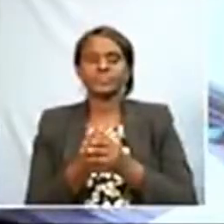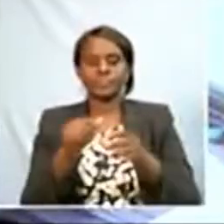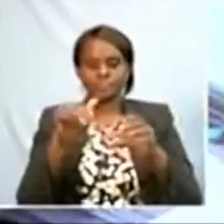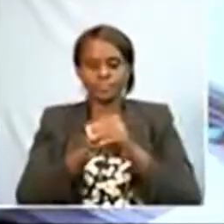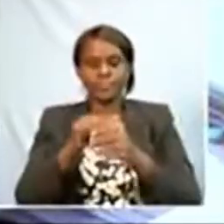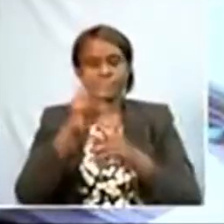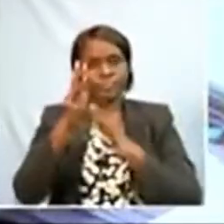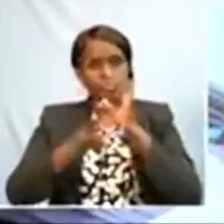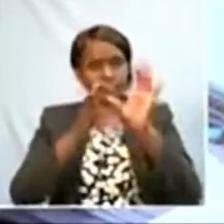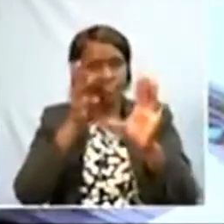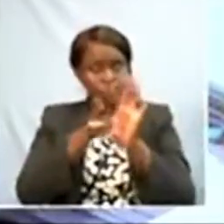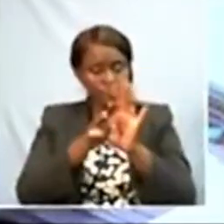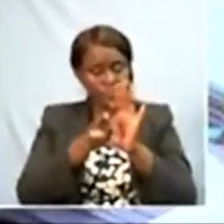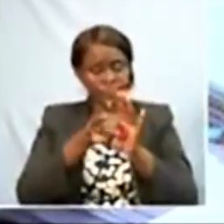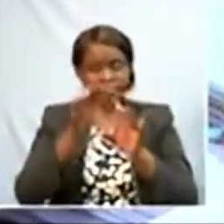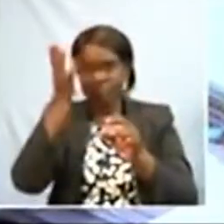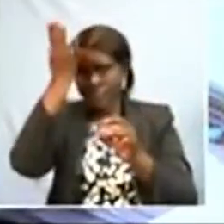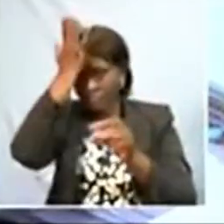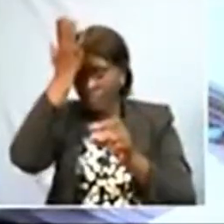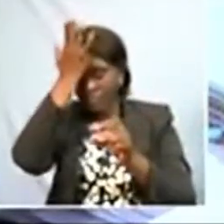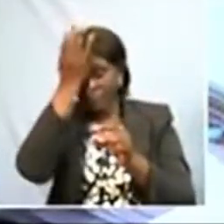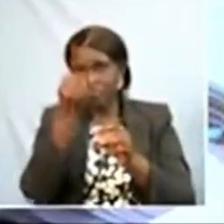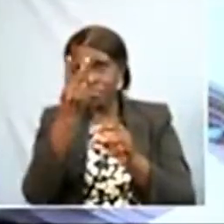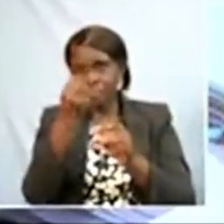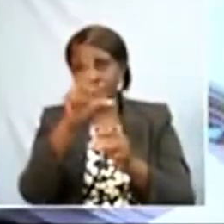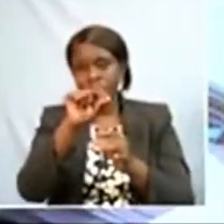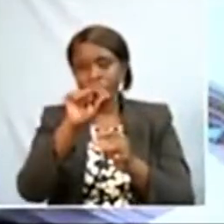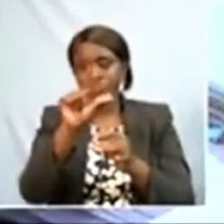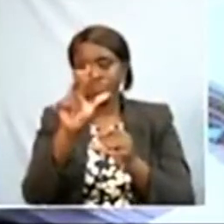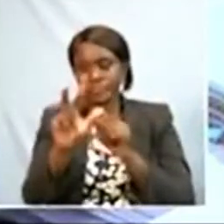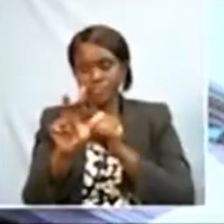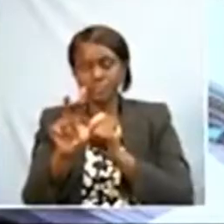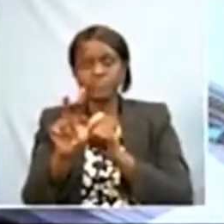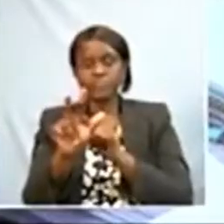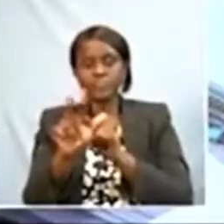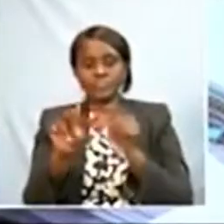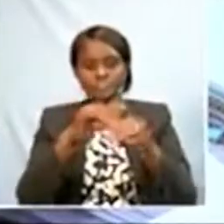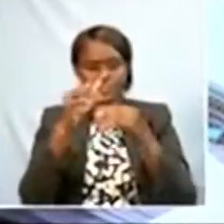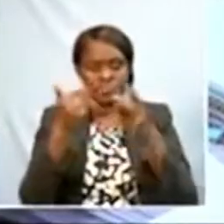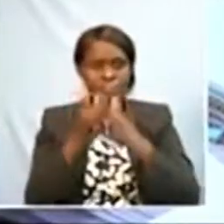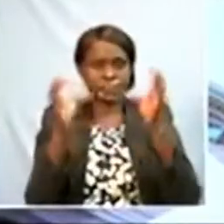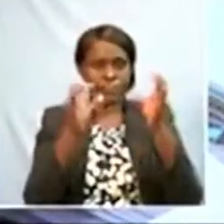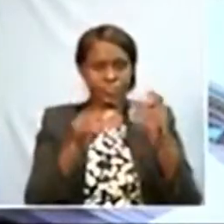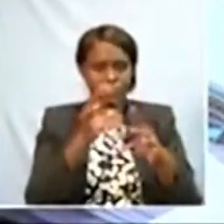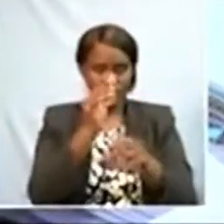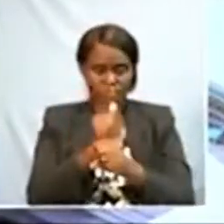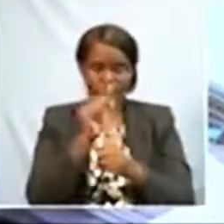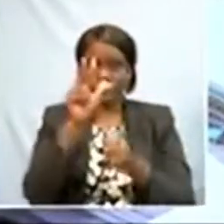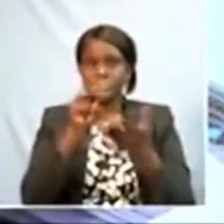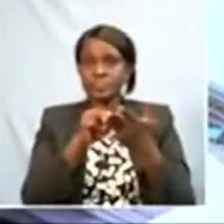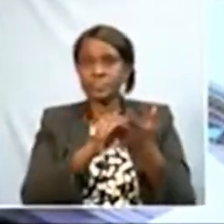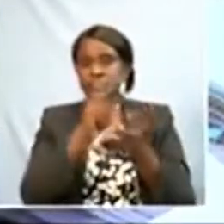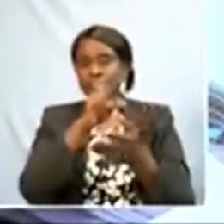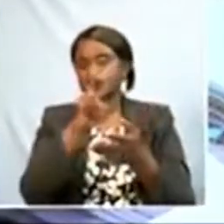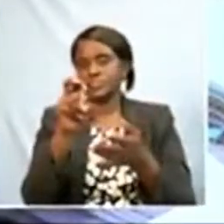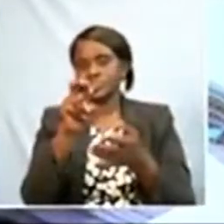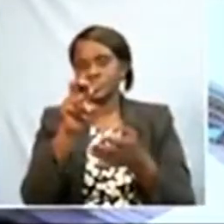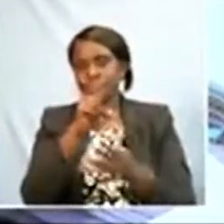In May, on the May 12th, 2023, all councils received